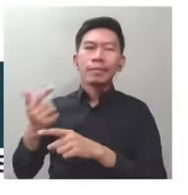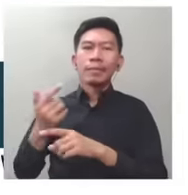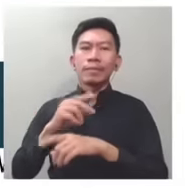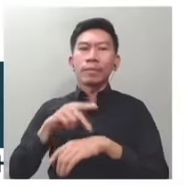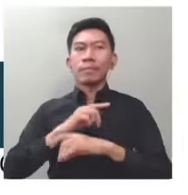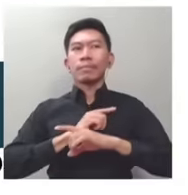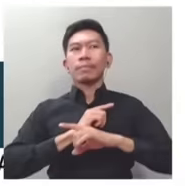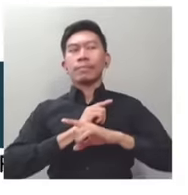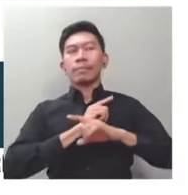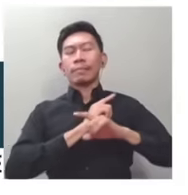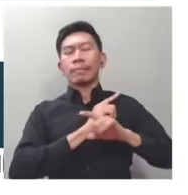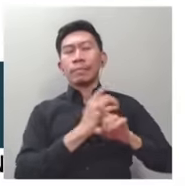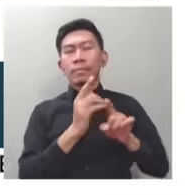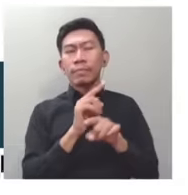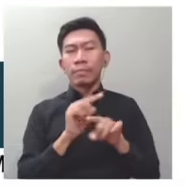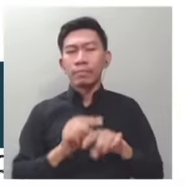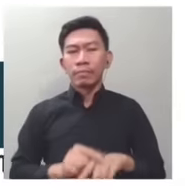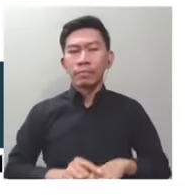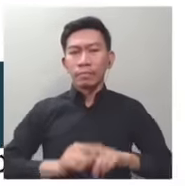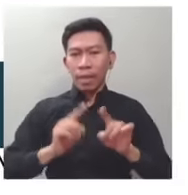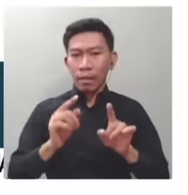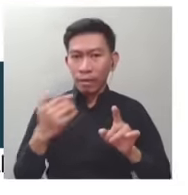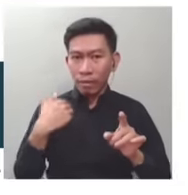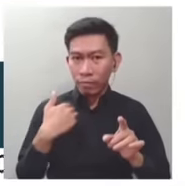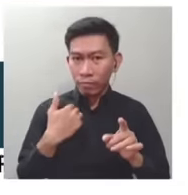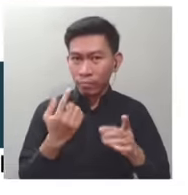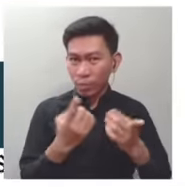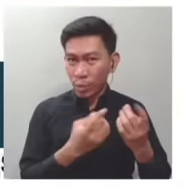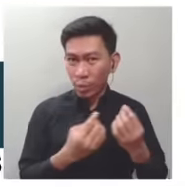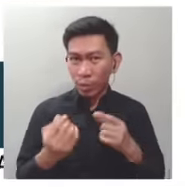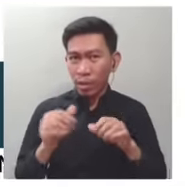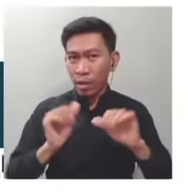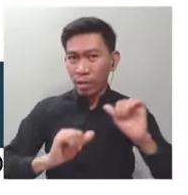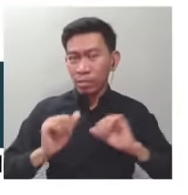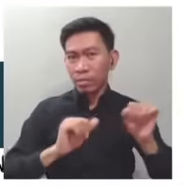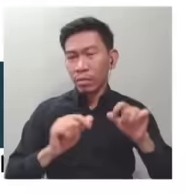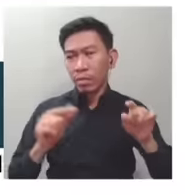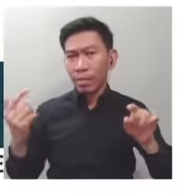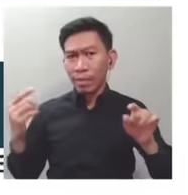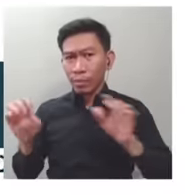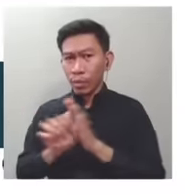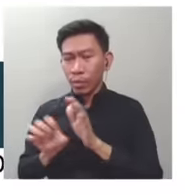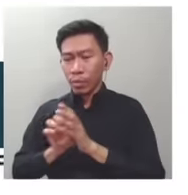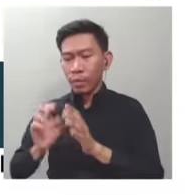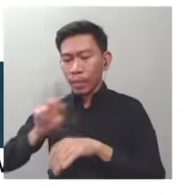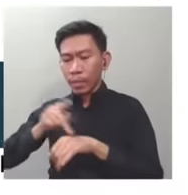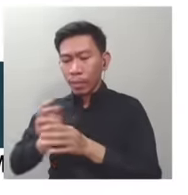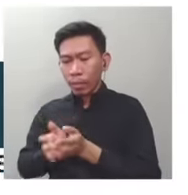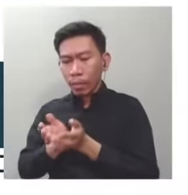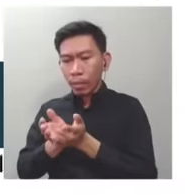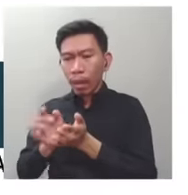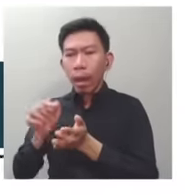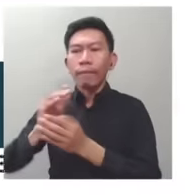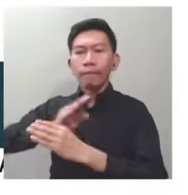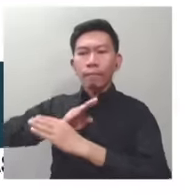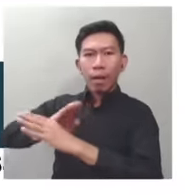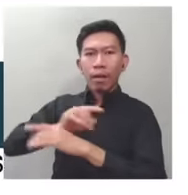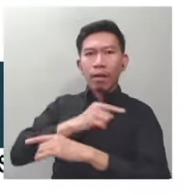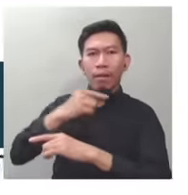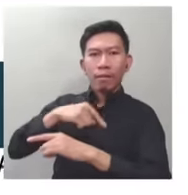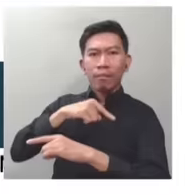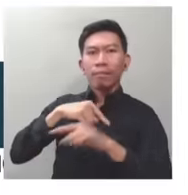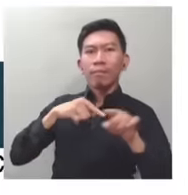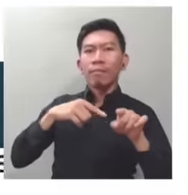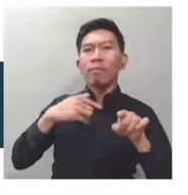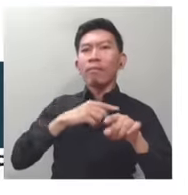conducting operations that the harass and prevent our supply mission at Ayunging Shoal, swarming operation, of course,